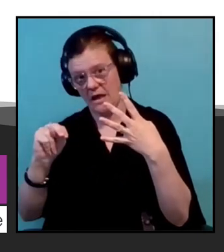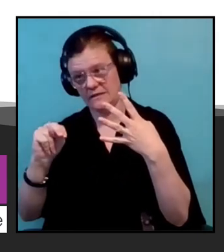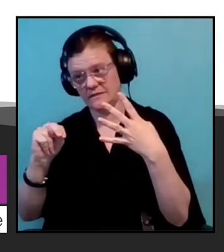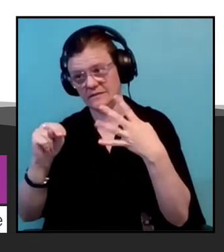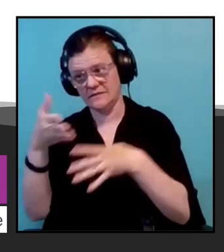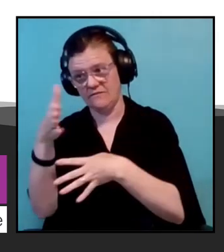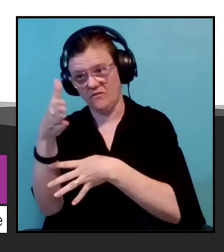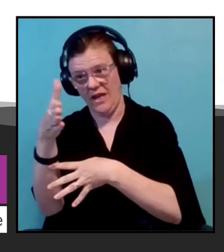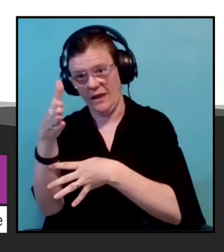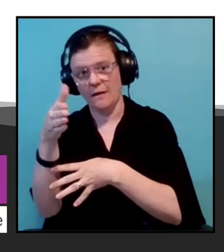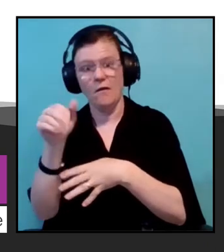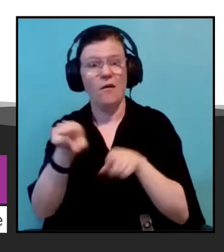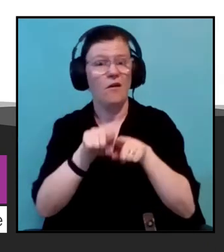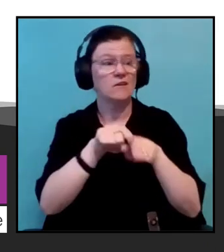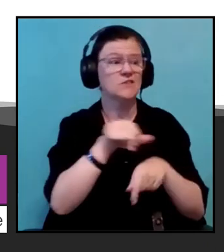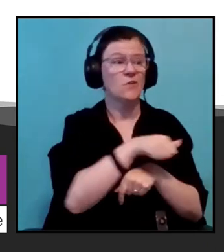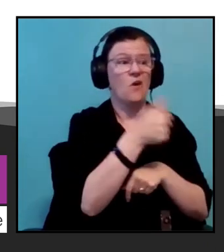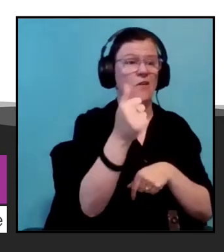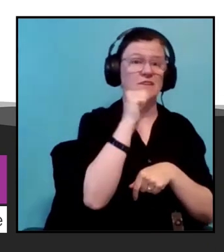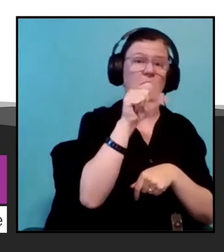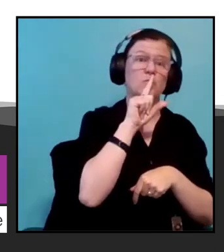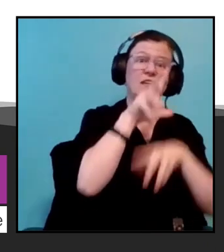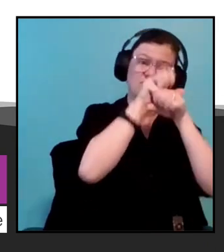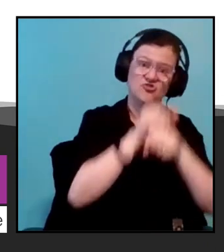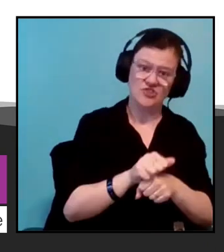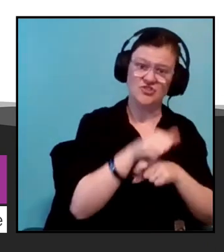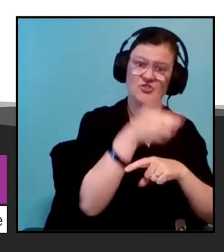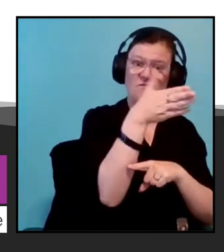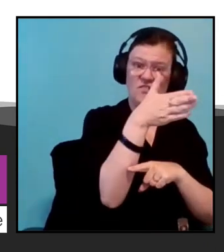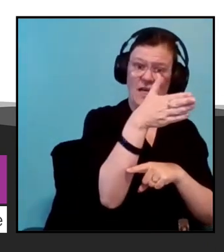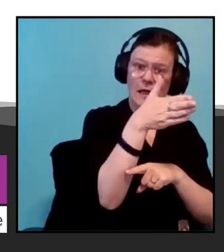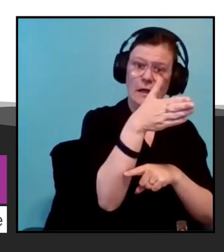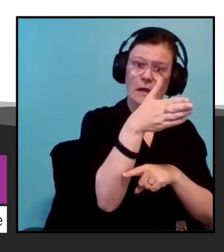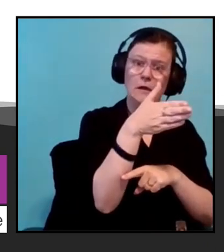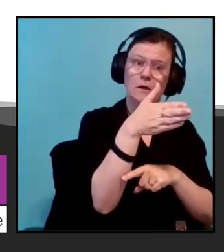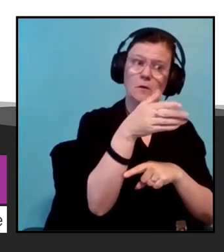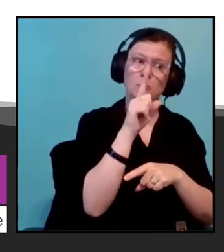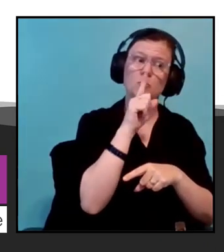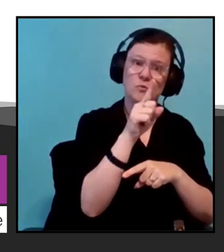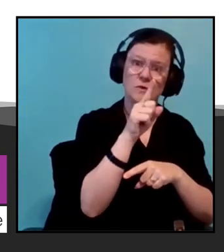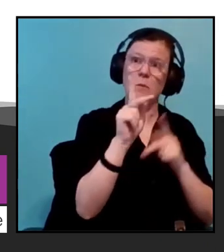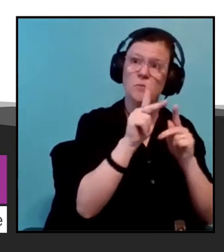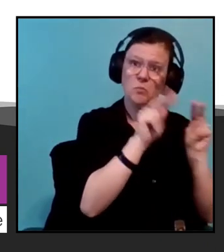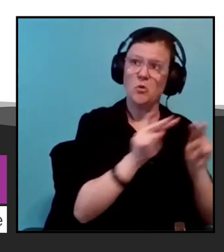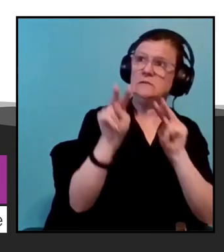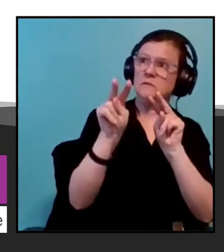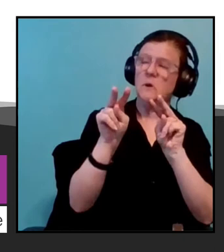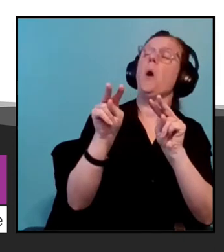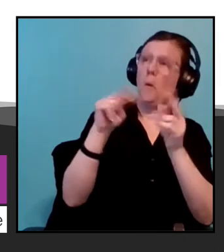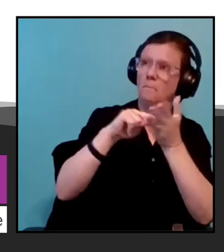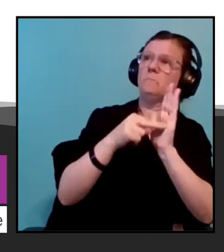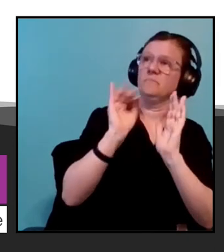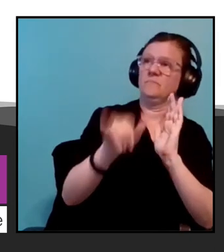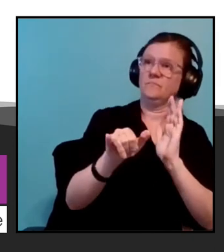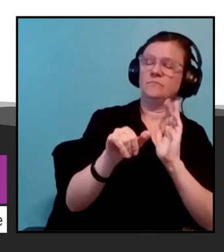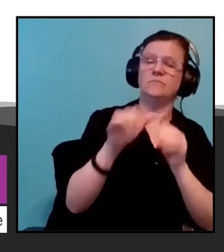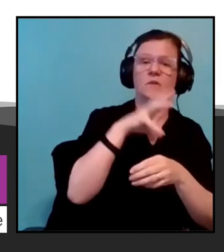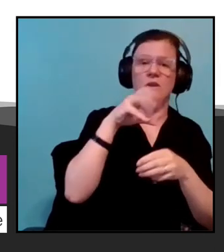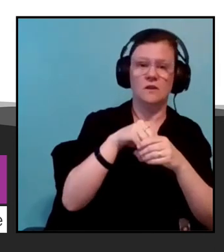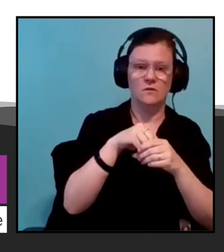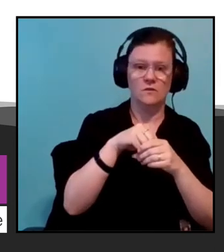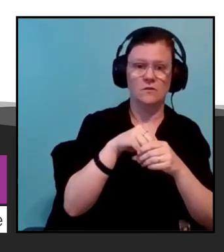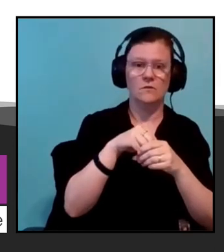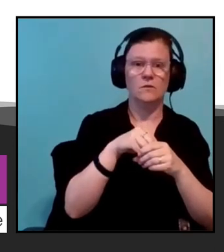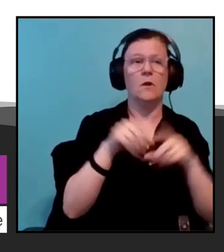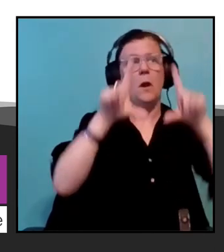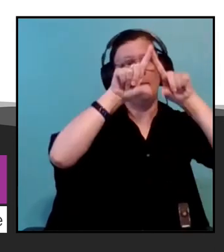flags that weren't necessarily flags in the traditional sense, but more of what they meant to people or community. And this includes quilts,